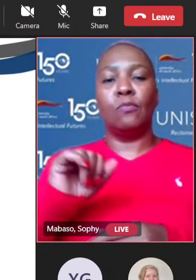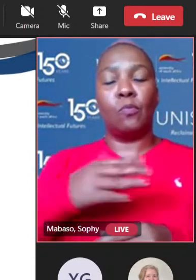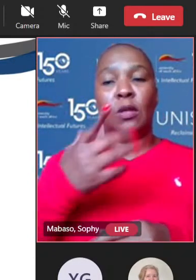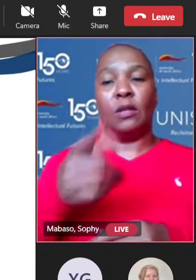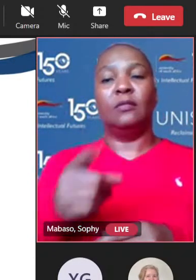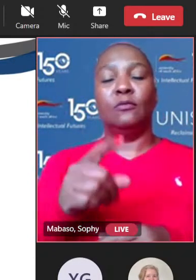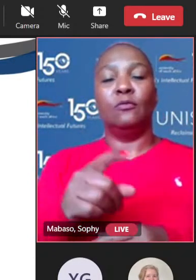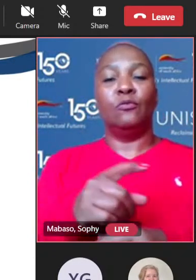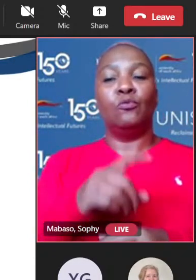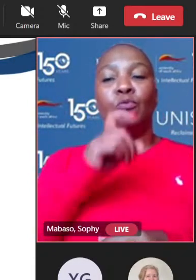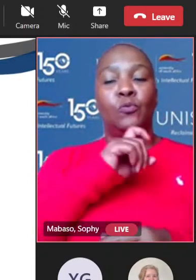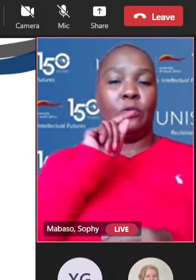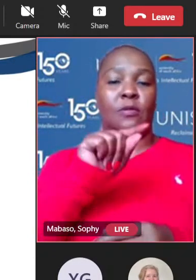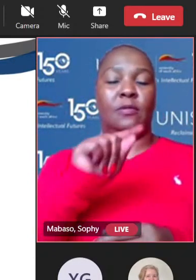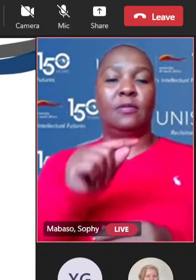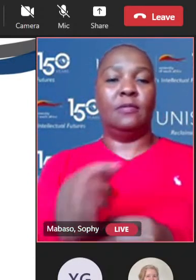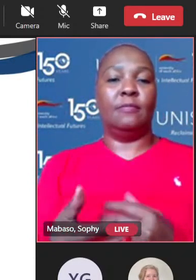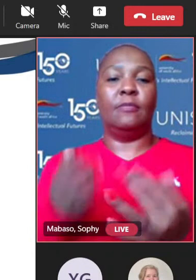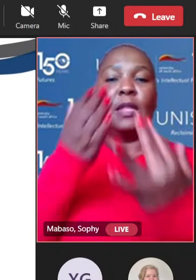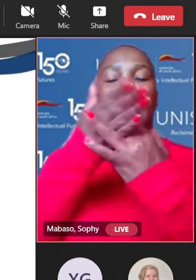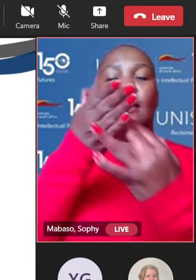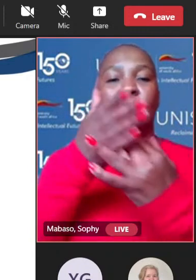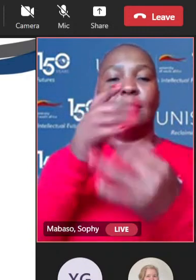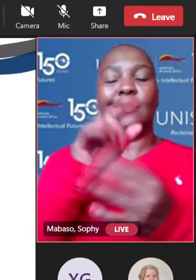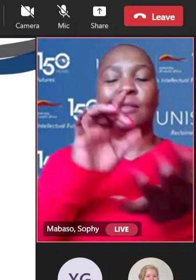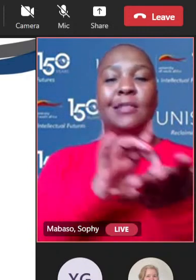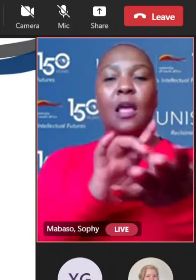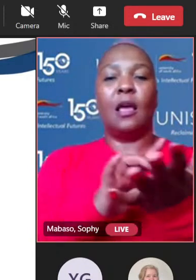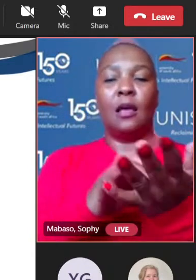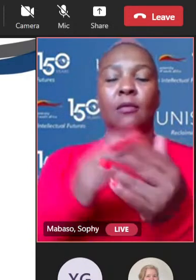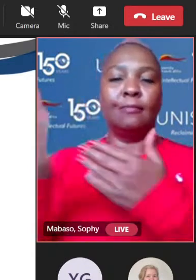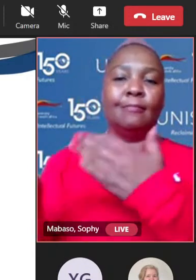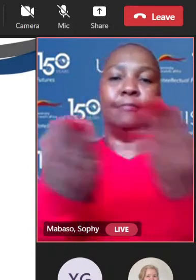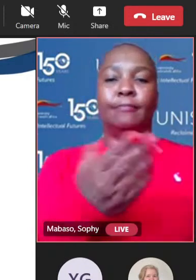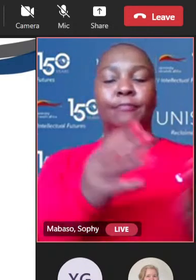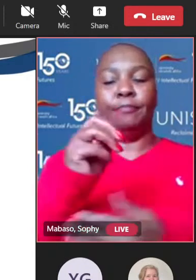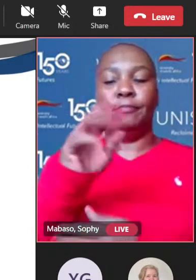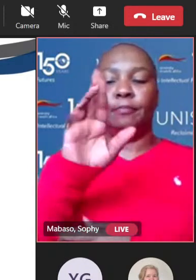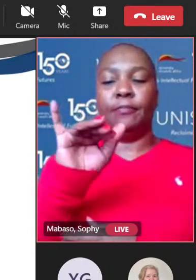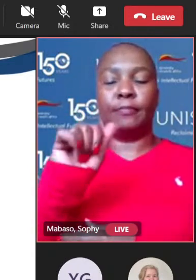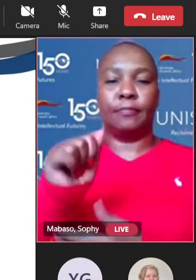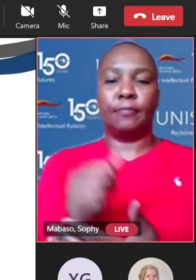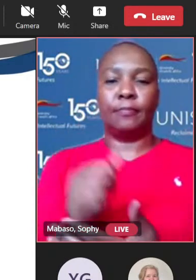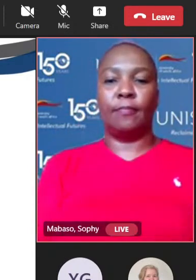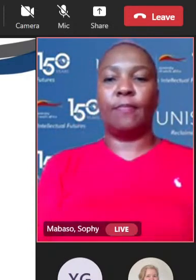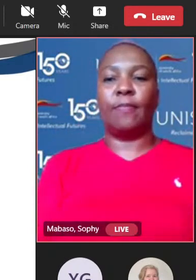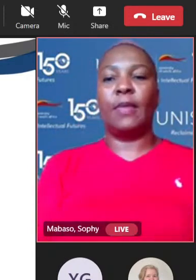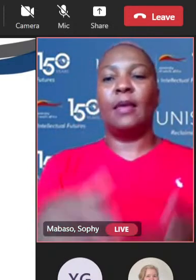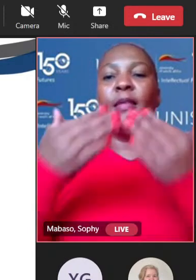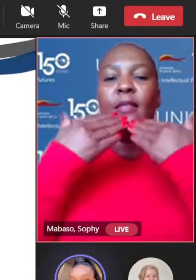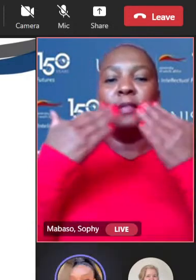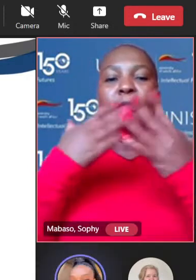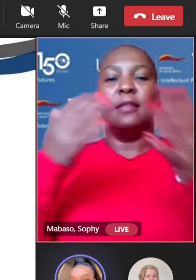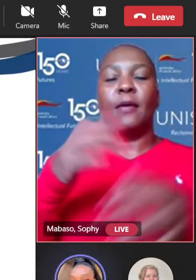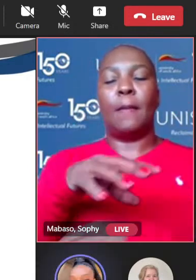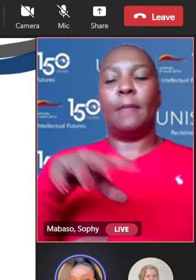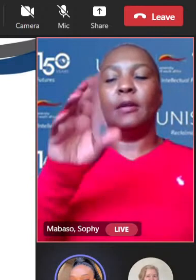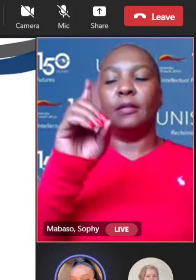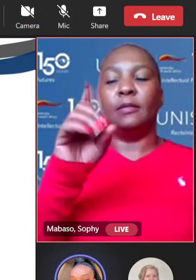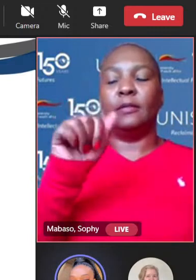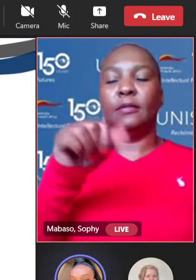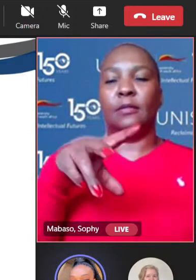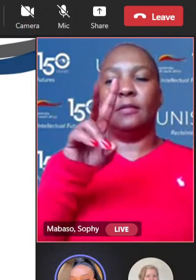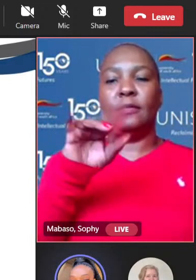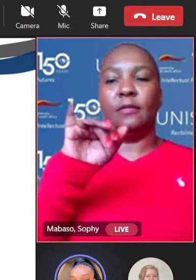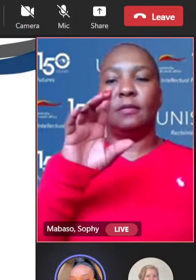that you be able to access these centers. So over to you, Maria. Thank you very much, David. I'll share my screen